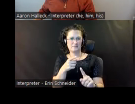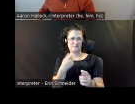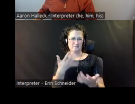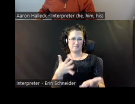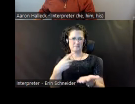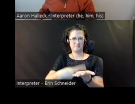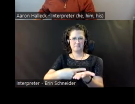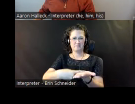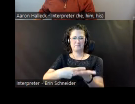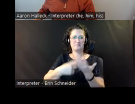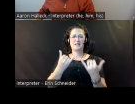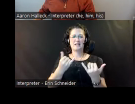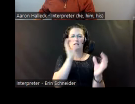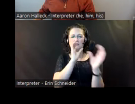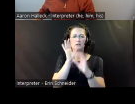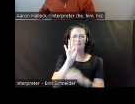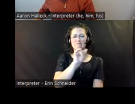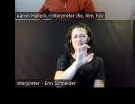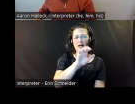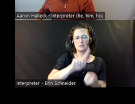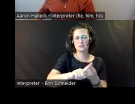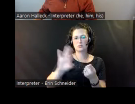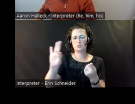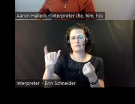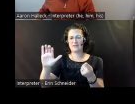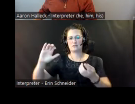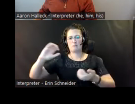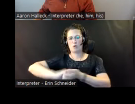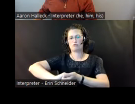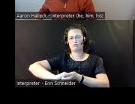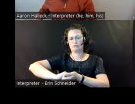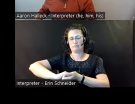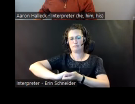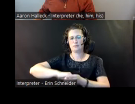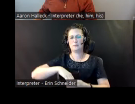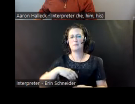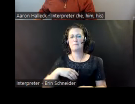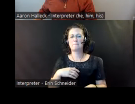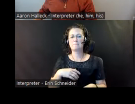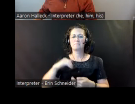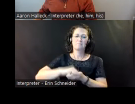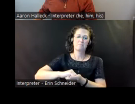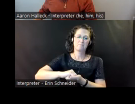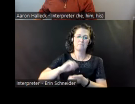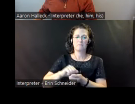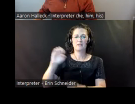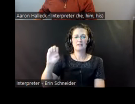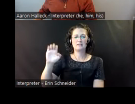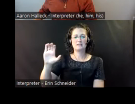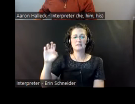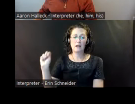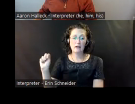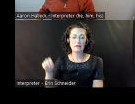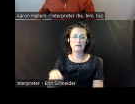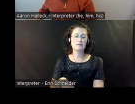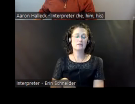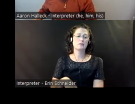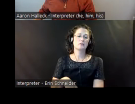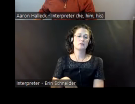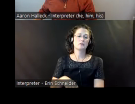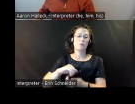for those now faculty to faculty partnerships. It's partnerships with ECN, it's partnerships